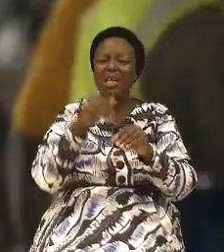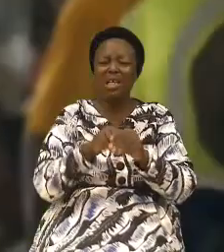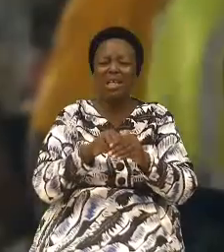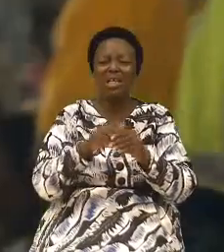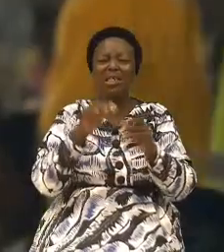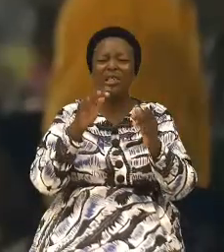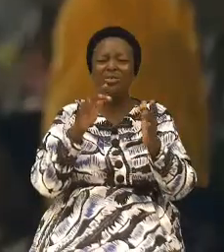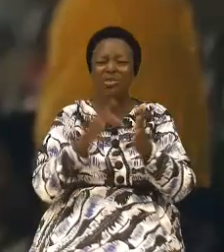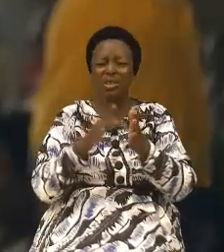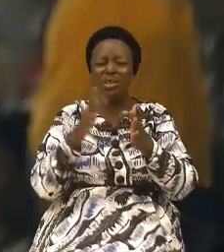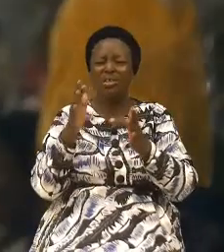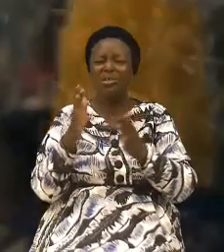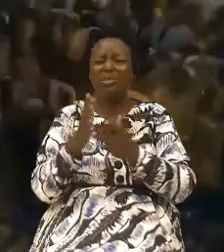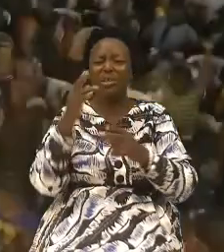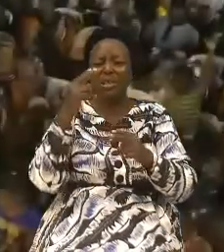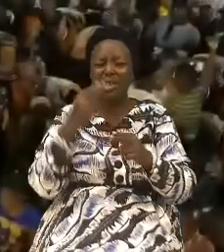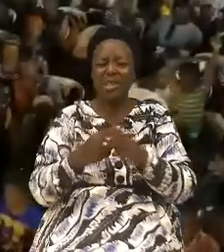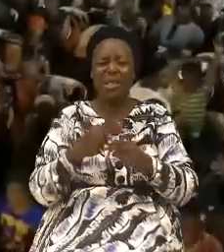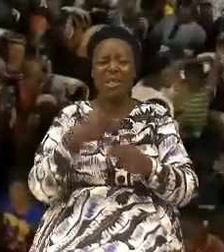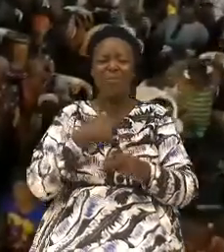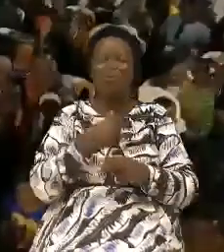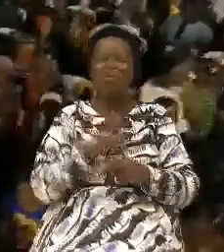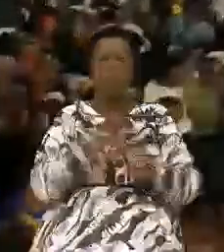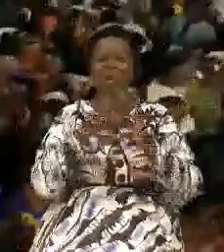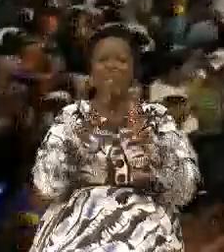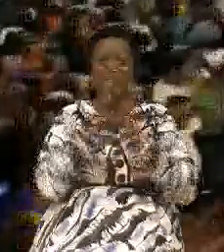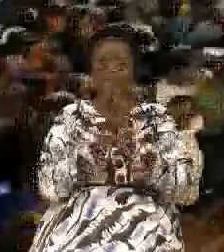name, we pray.